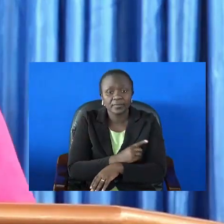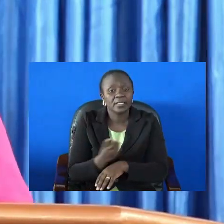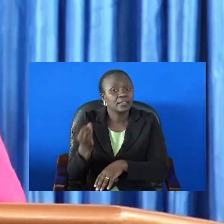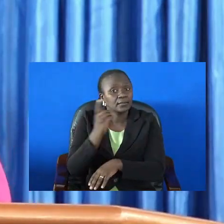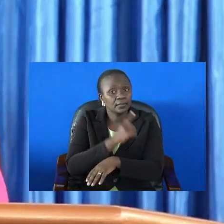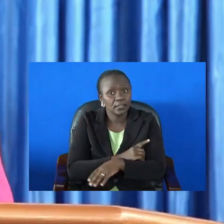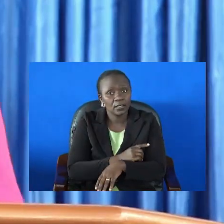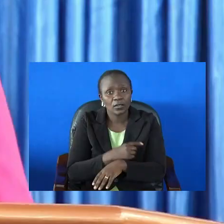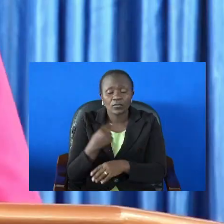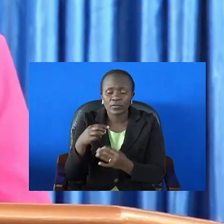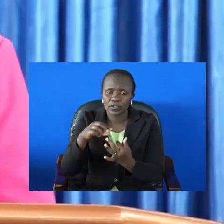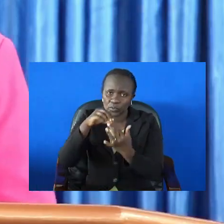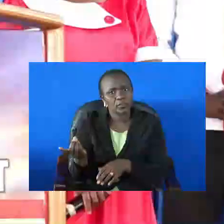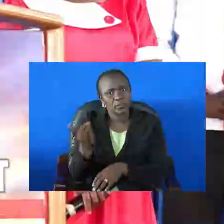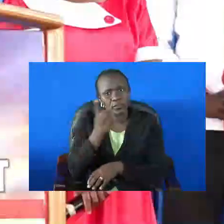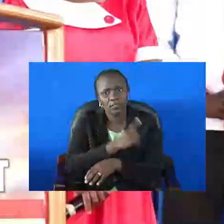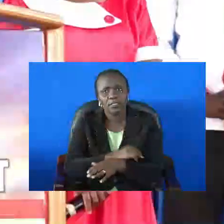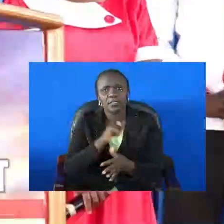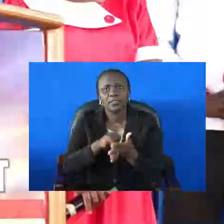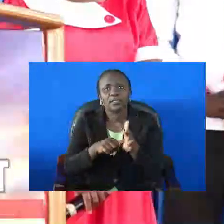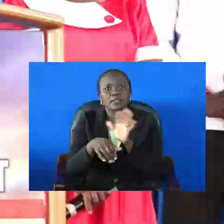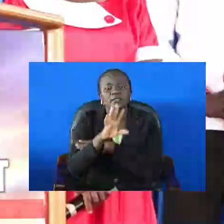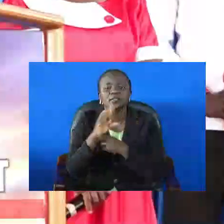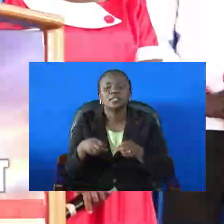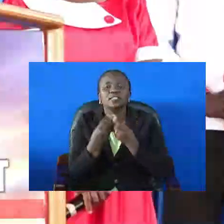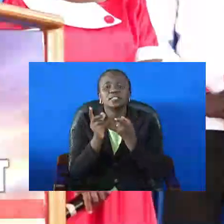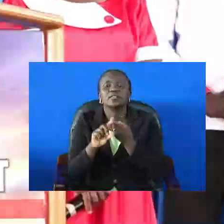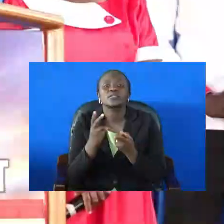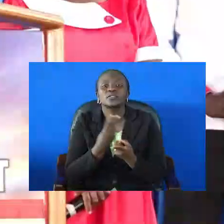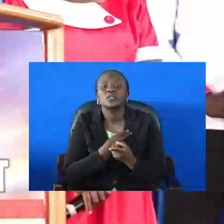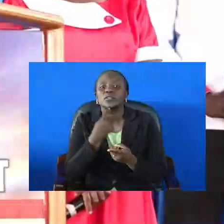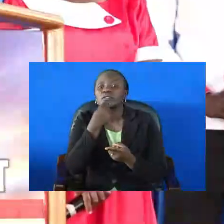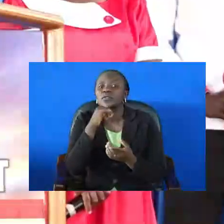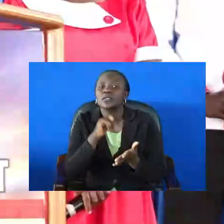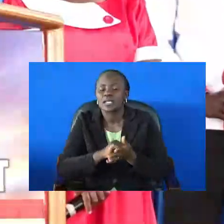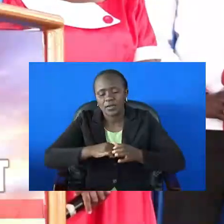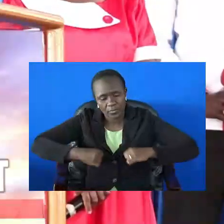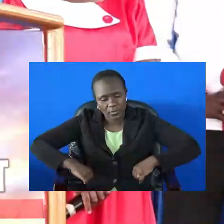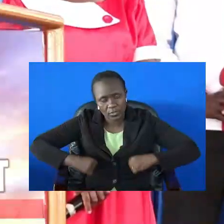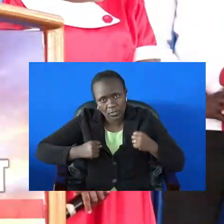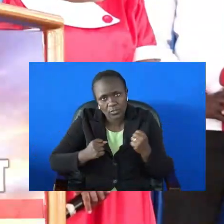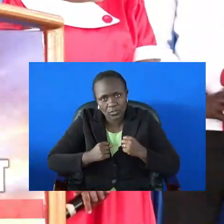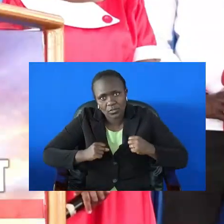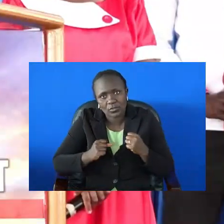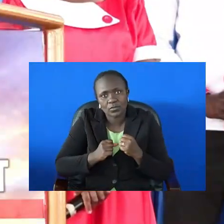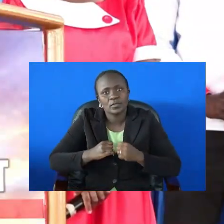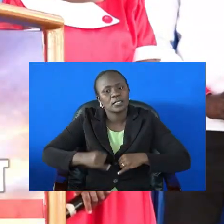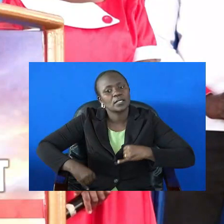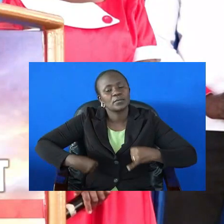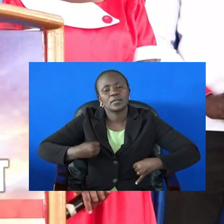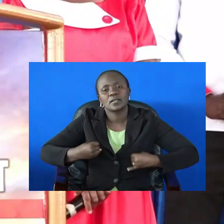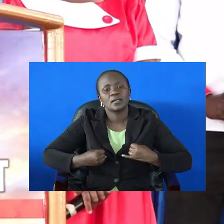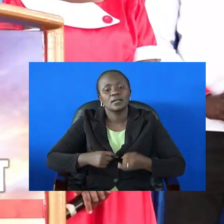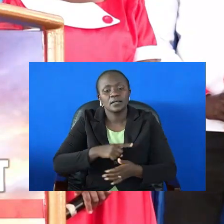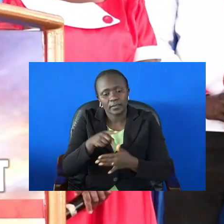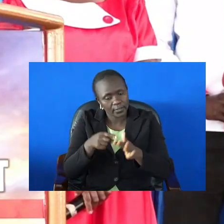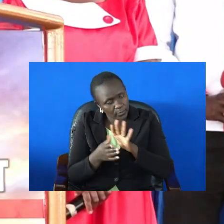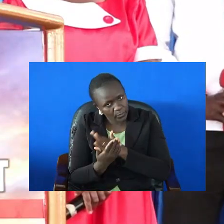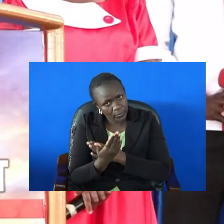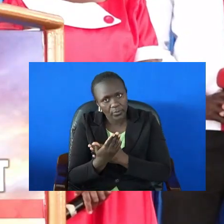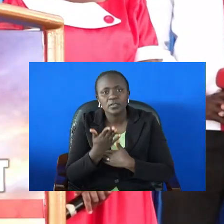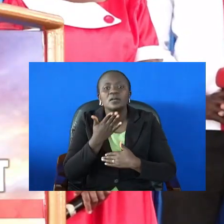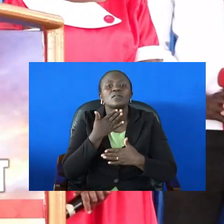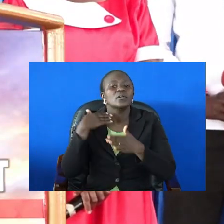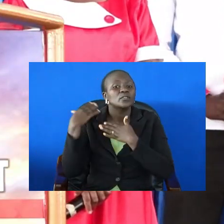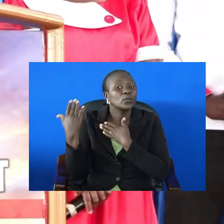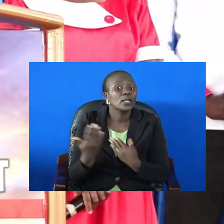day of its own kind that God has given us so that we may rejoice and be glad in it. And this morning, I